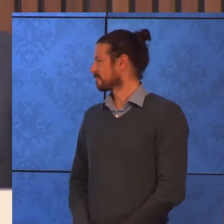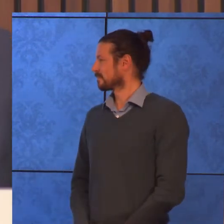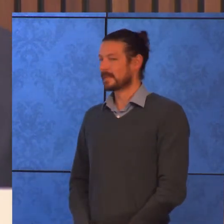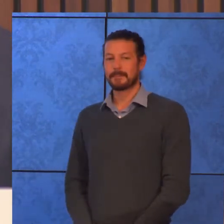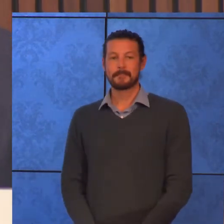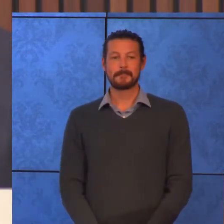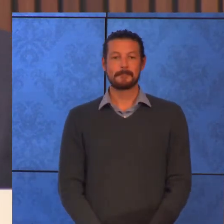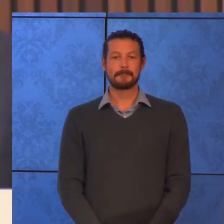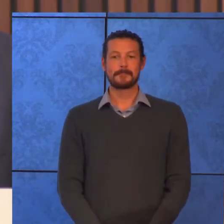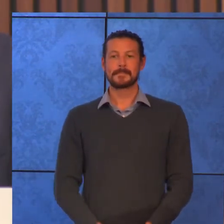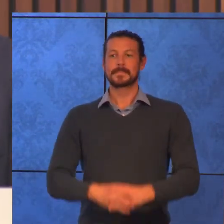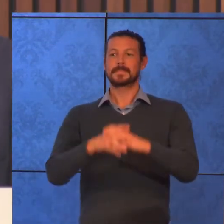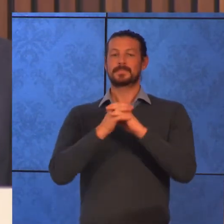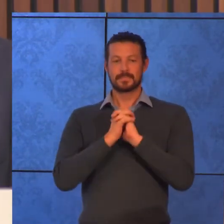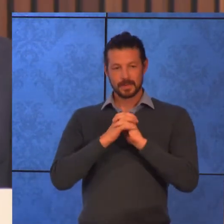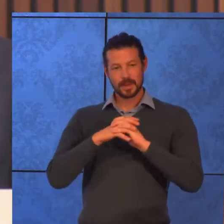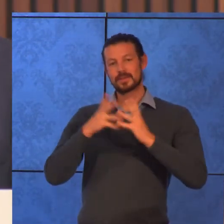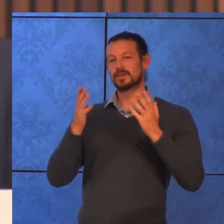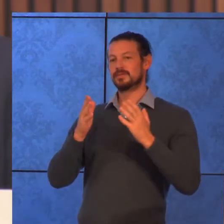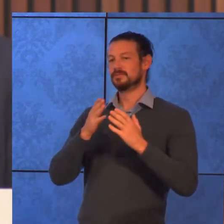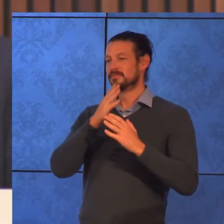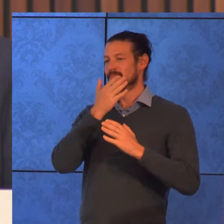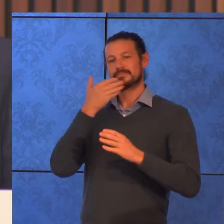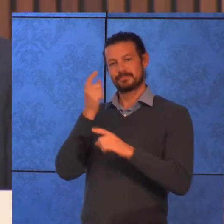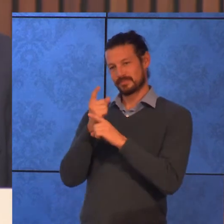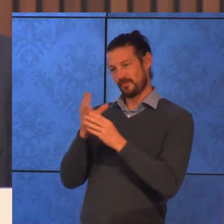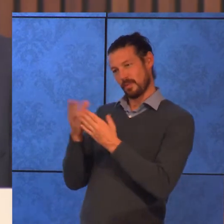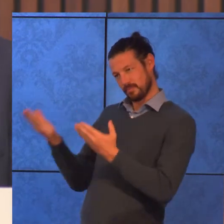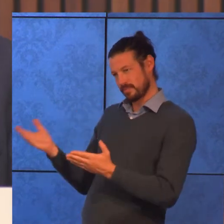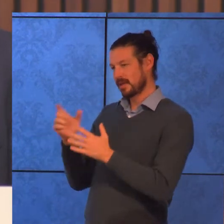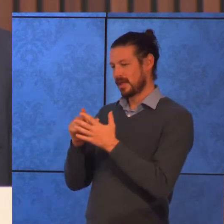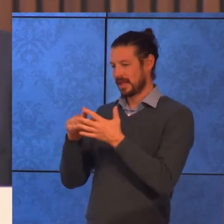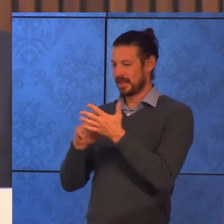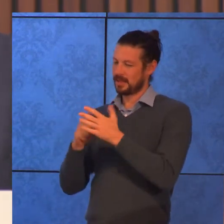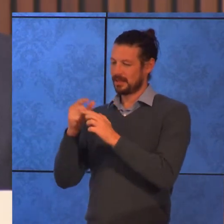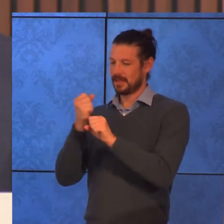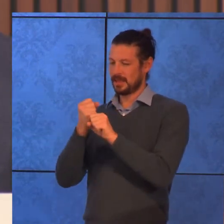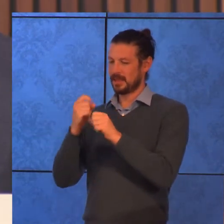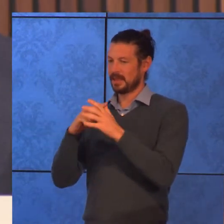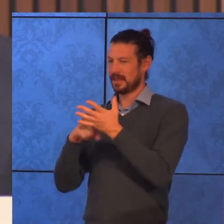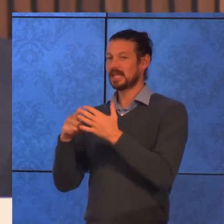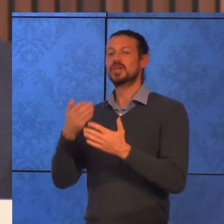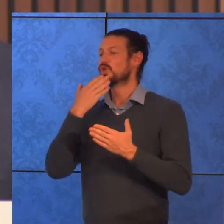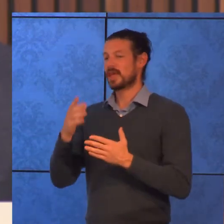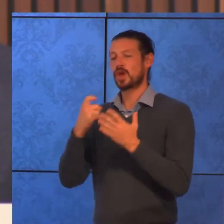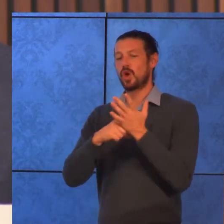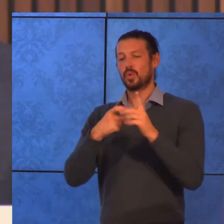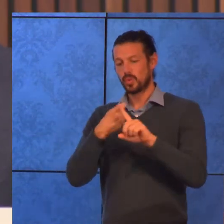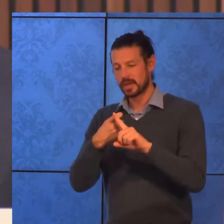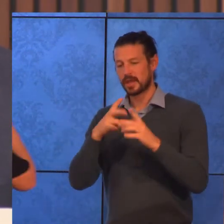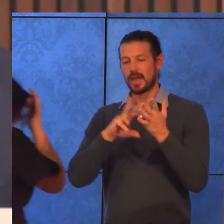Some plain talking from the top delegates. Can I join me again in thanking Rick, Vicki and Graeme? It's